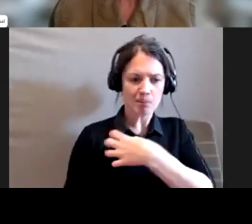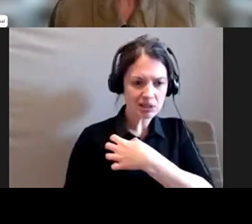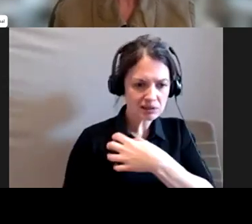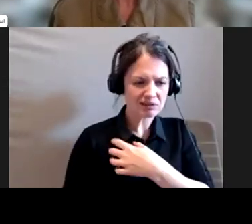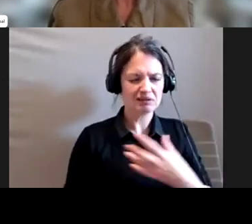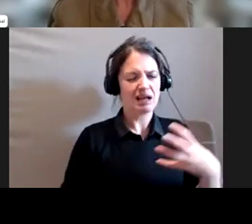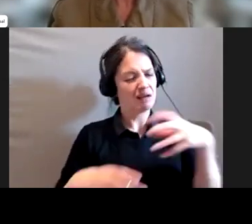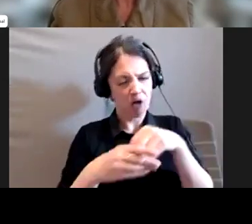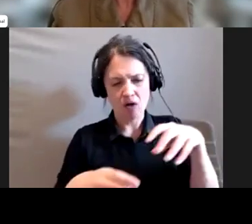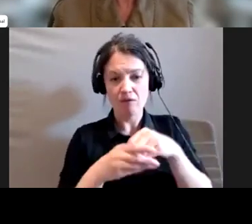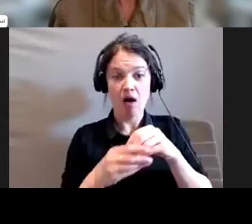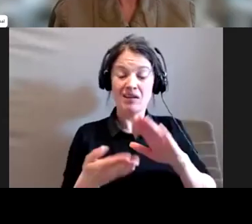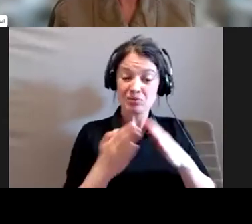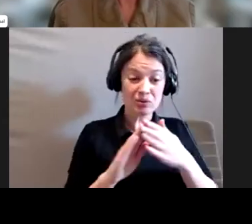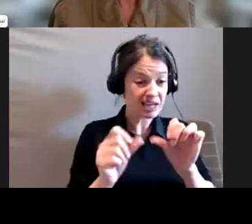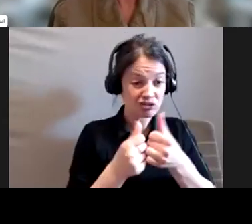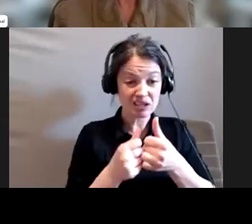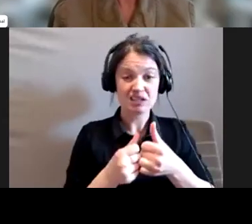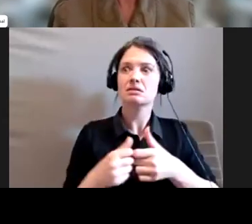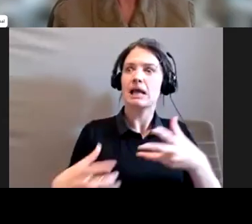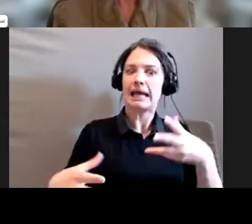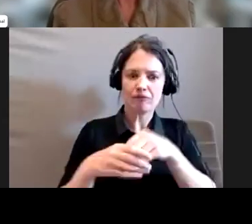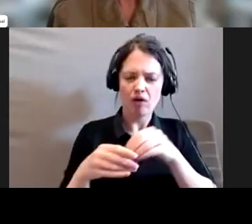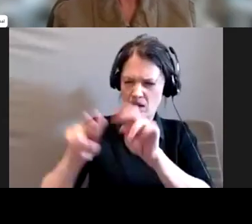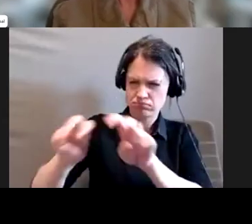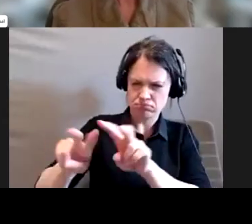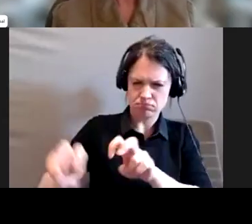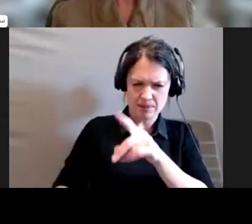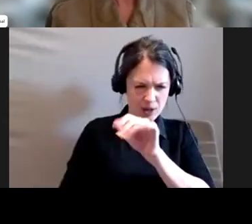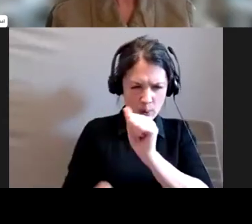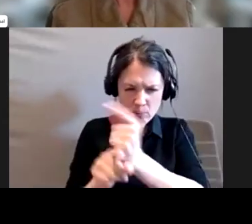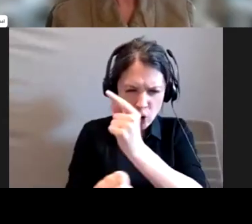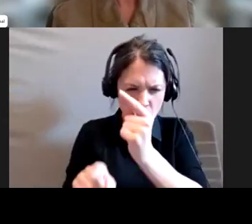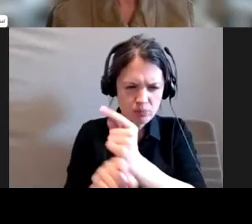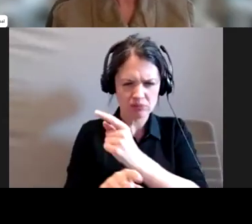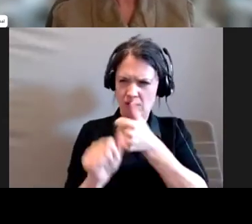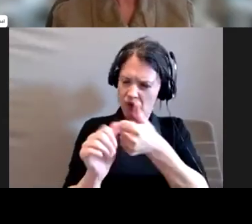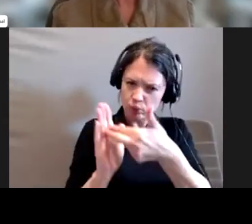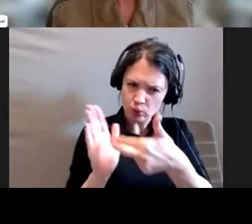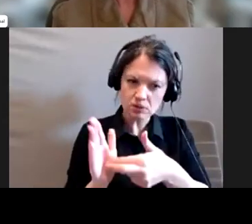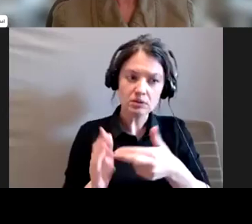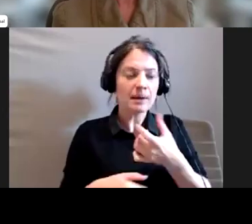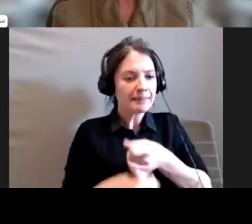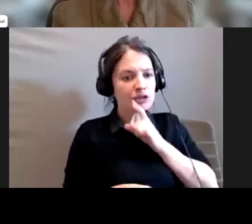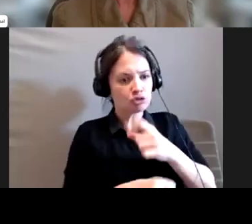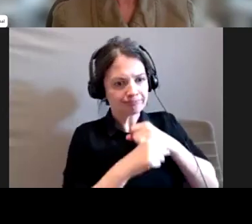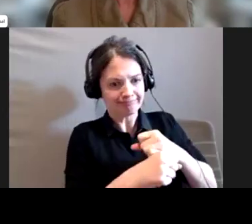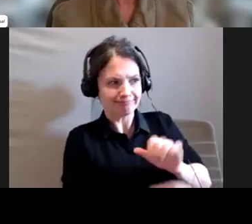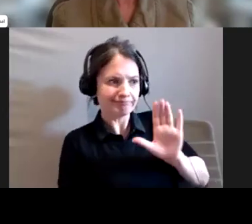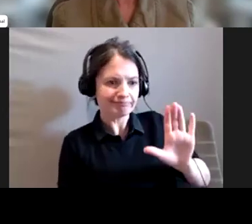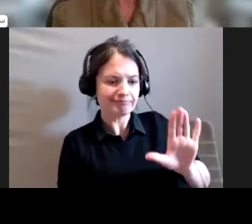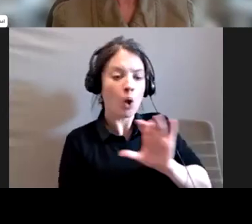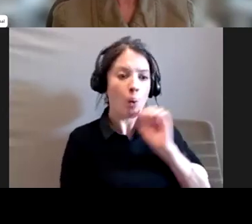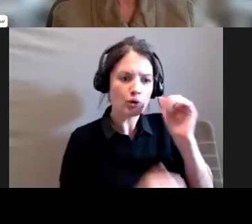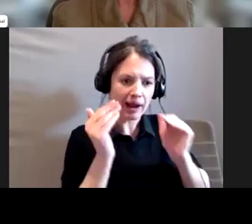community agencies, and elder abuse service providers to ensure that the older adult's rights, autonomy,